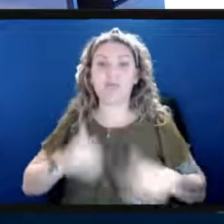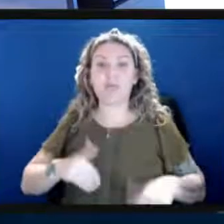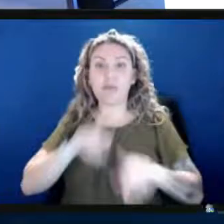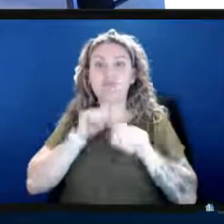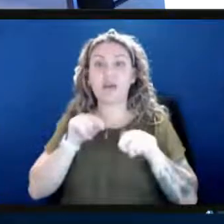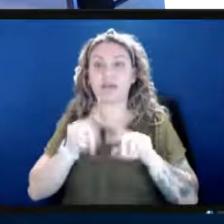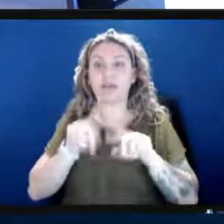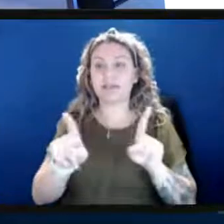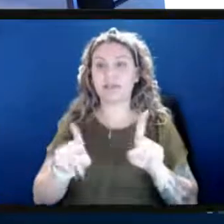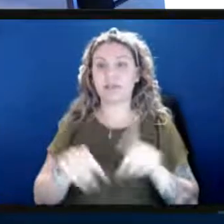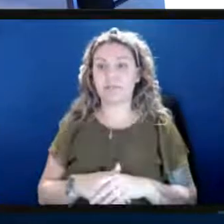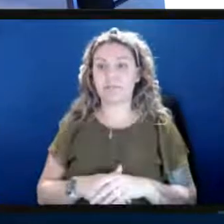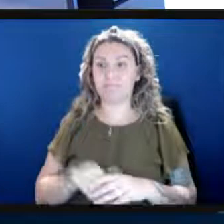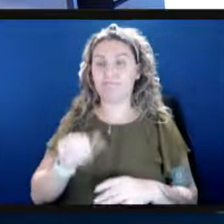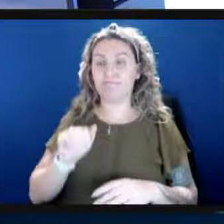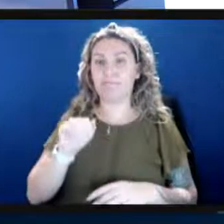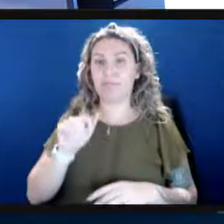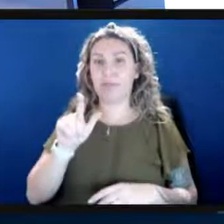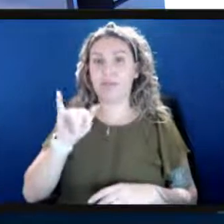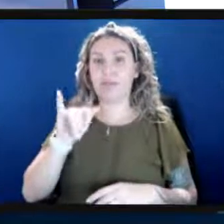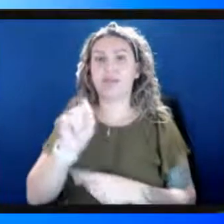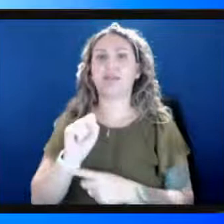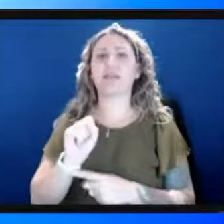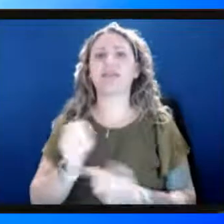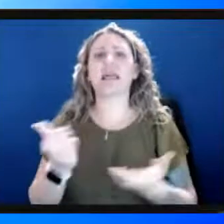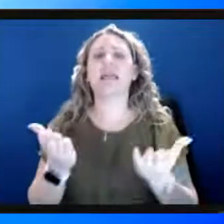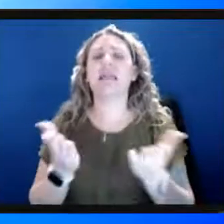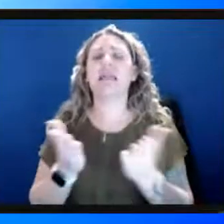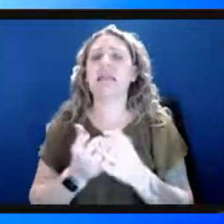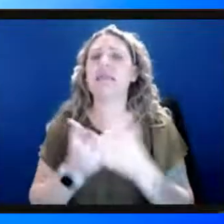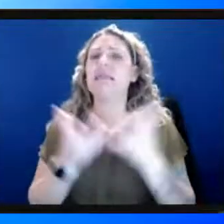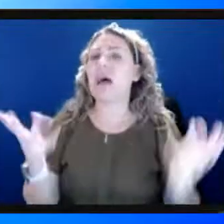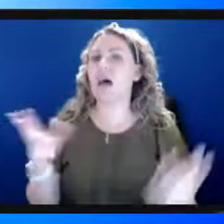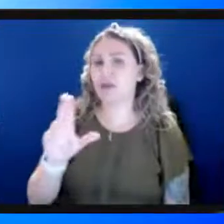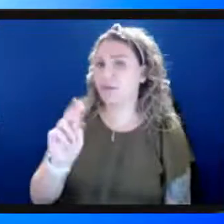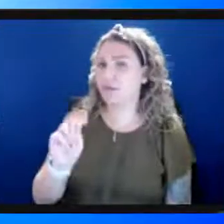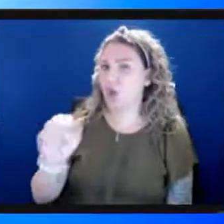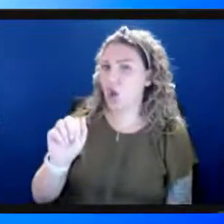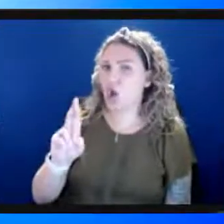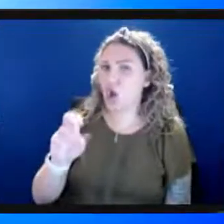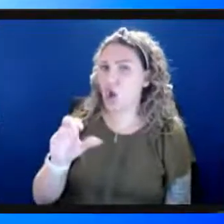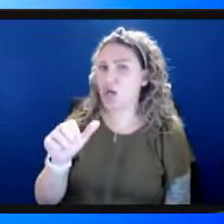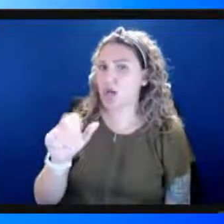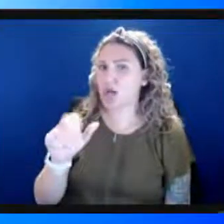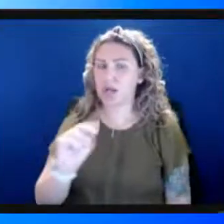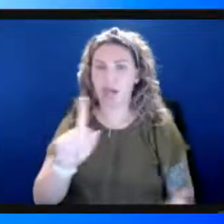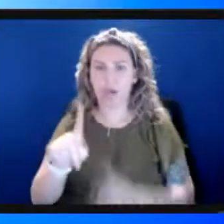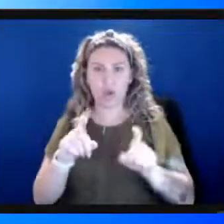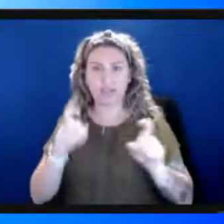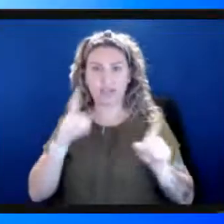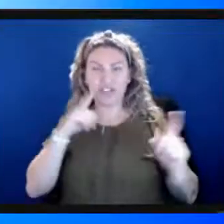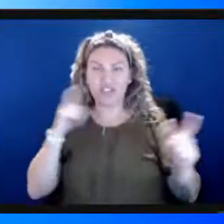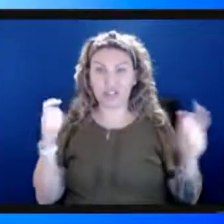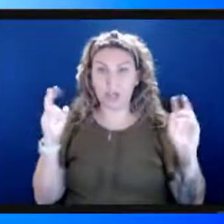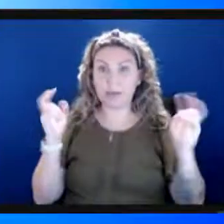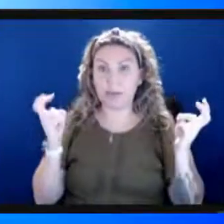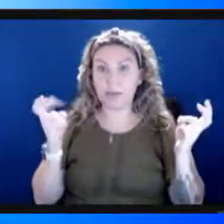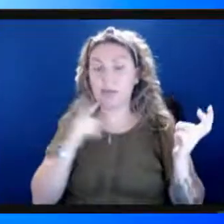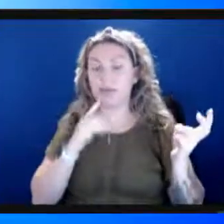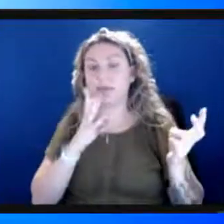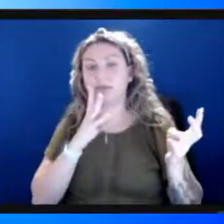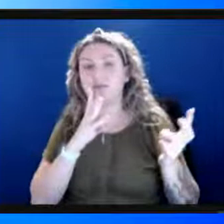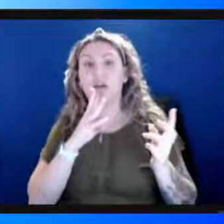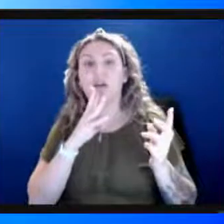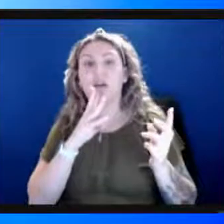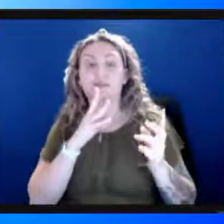Alexis? I'm getting a lot of Narcan questions. Sure. And I know this is a huge topic. I know I've talked to Dr. Sethi about Narcan